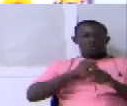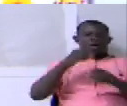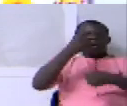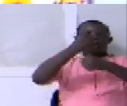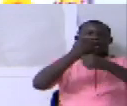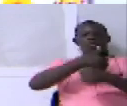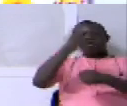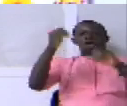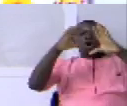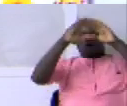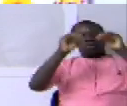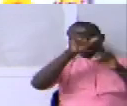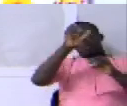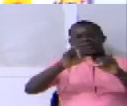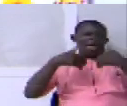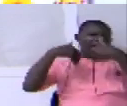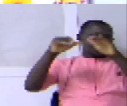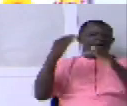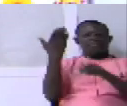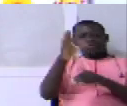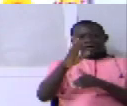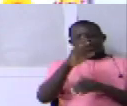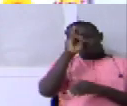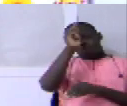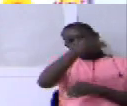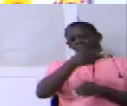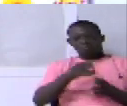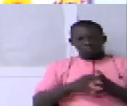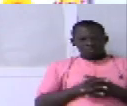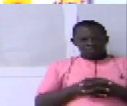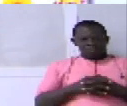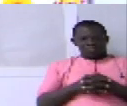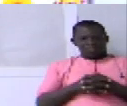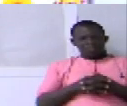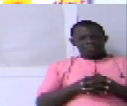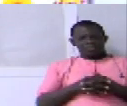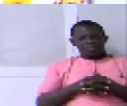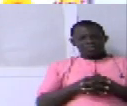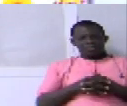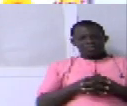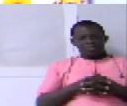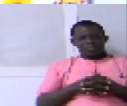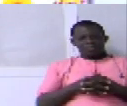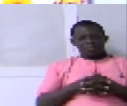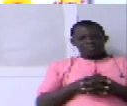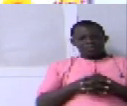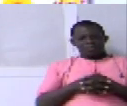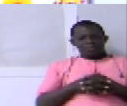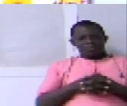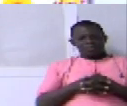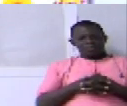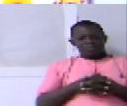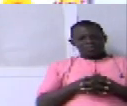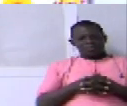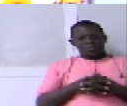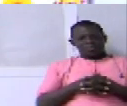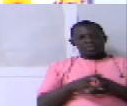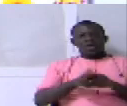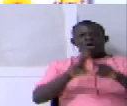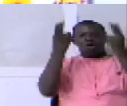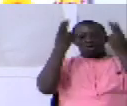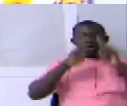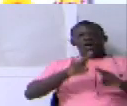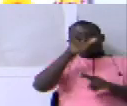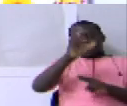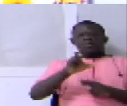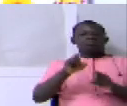fayen ko etebe kibirka ñina la ko ñaton kolu eteka wolle bay pour ke tinya ye saisu Council, at that moment,